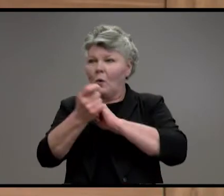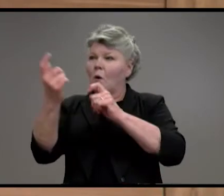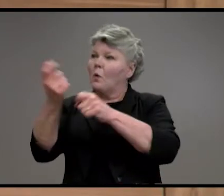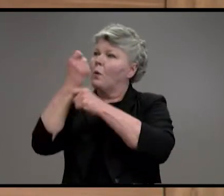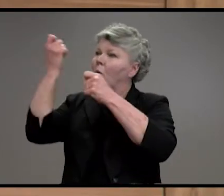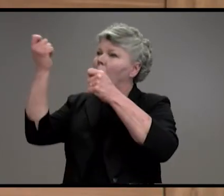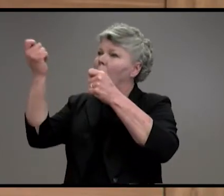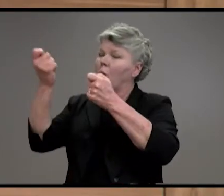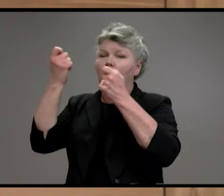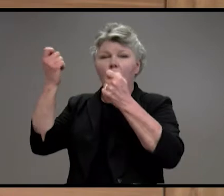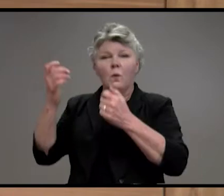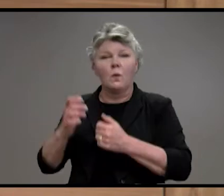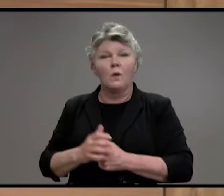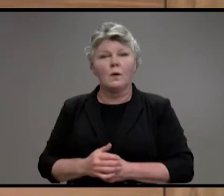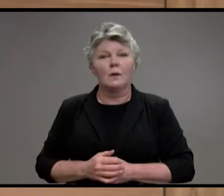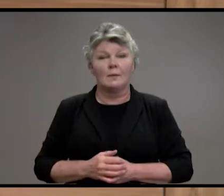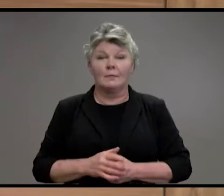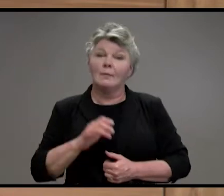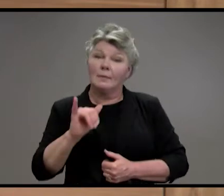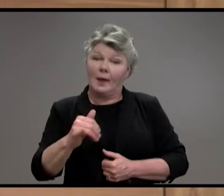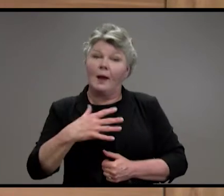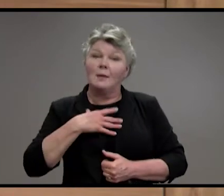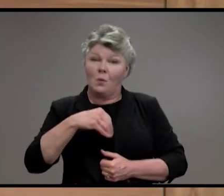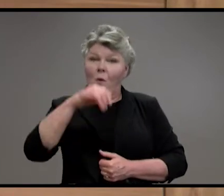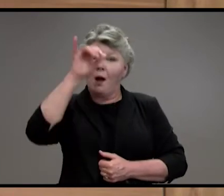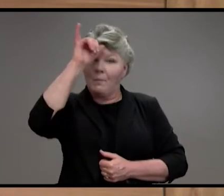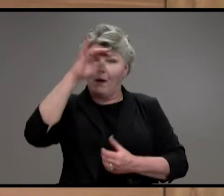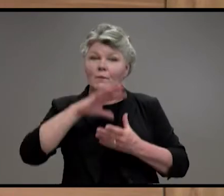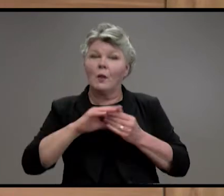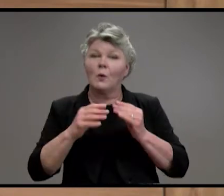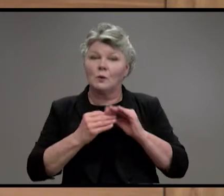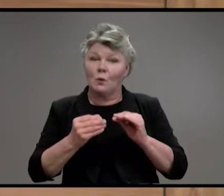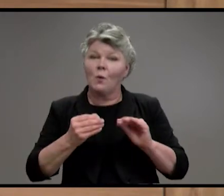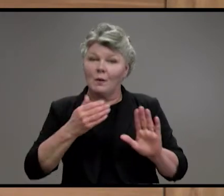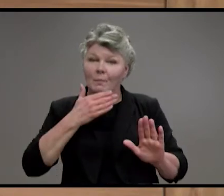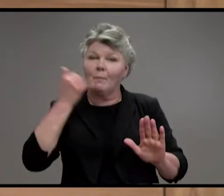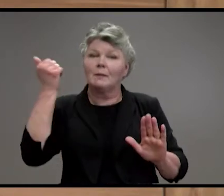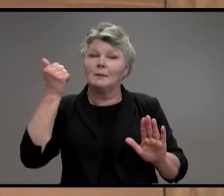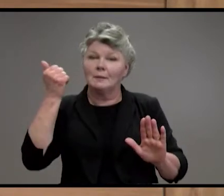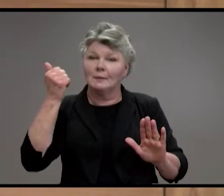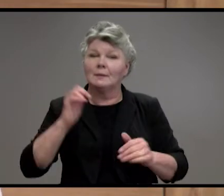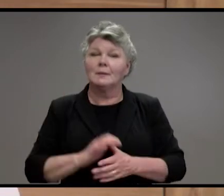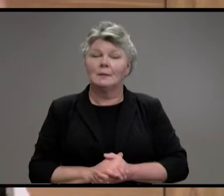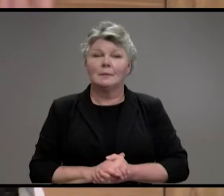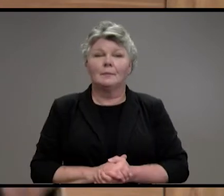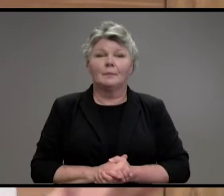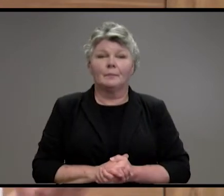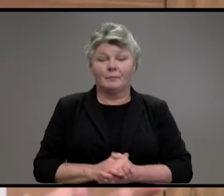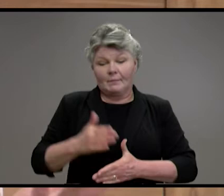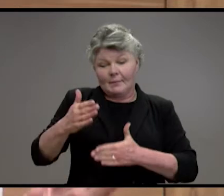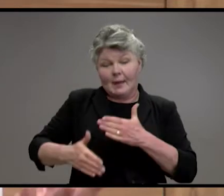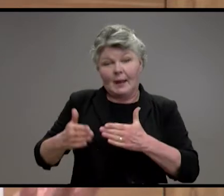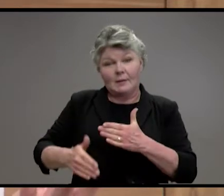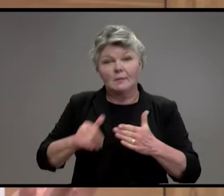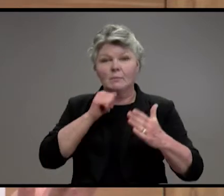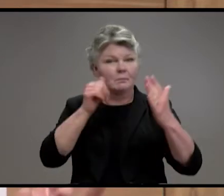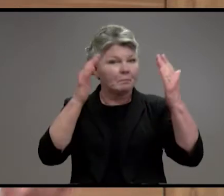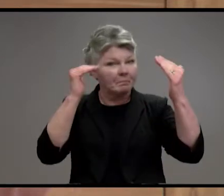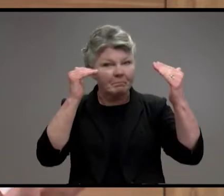triumph. That's a white buffalo story of the best kind. The ending is